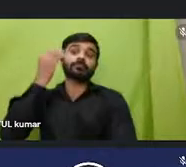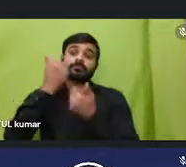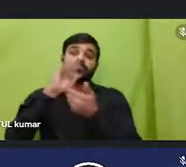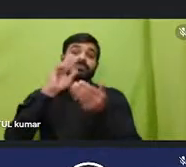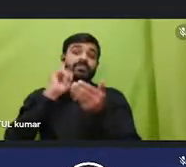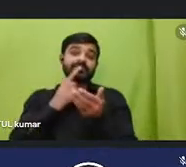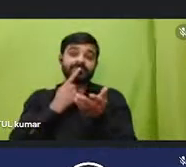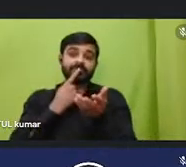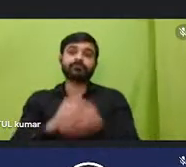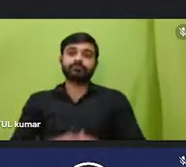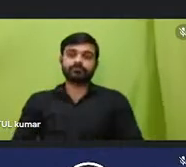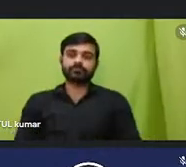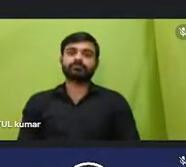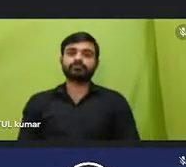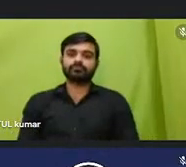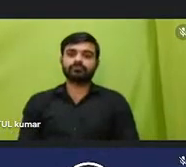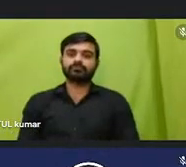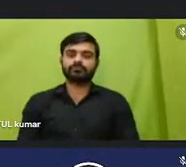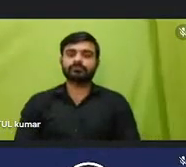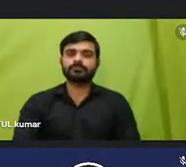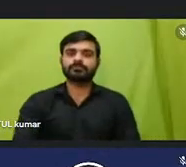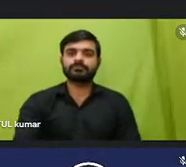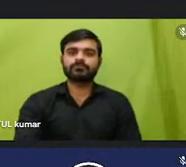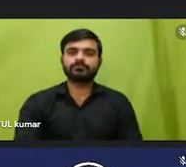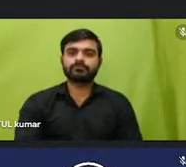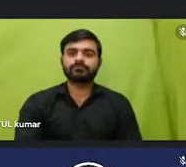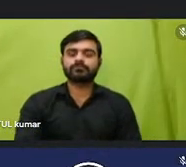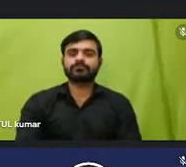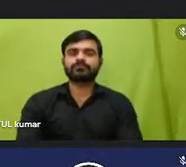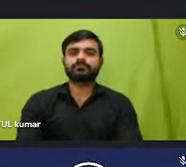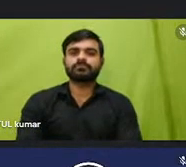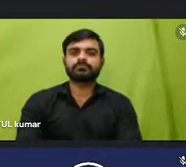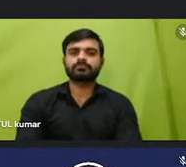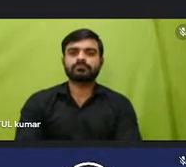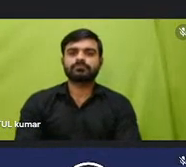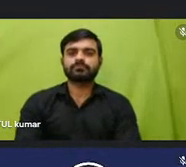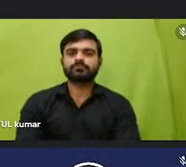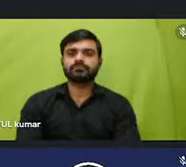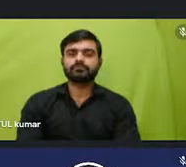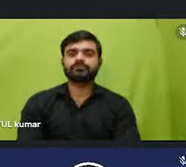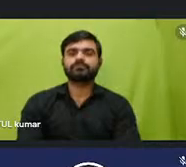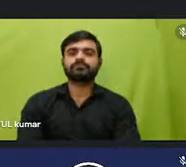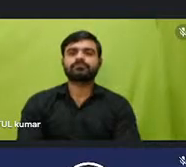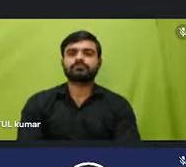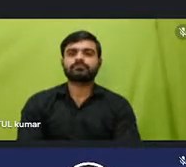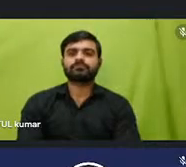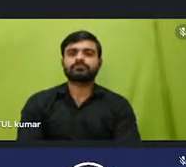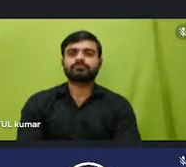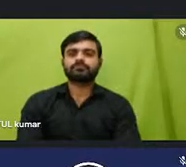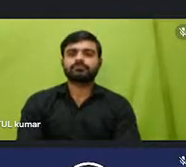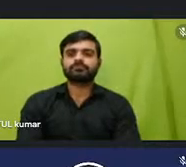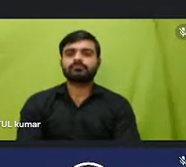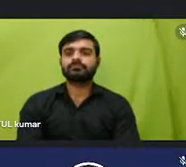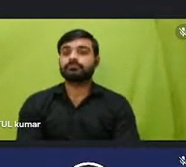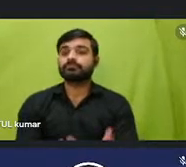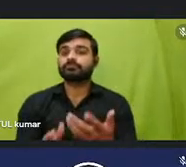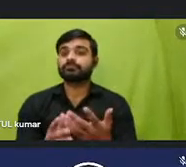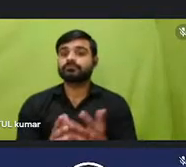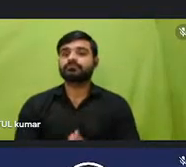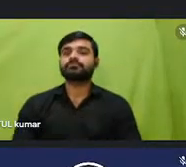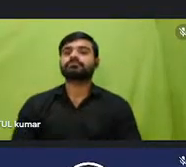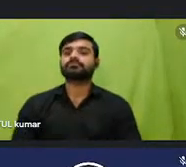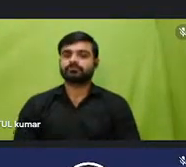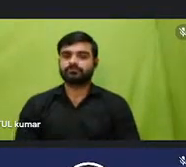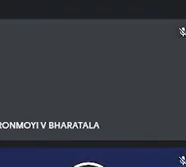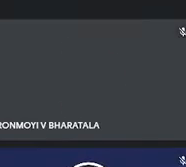not. So atypical experience is typical. So it's